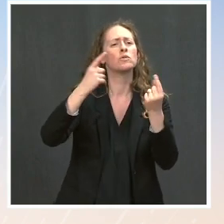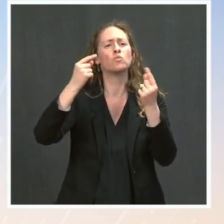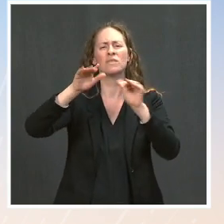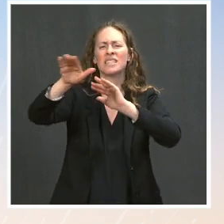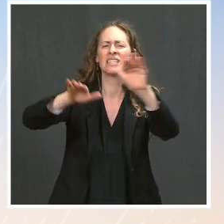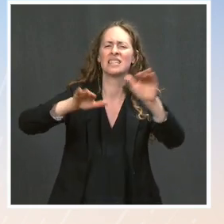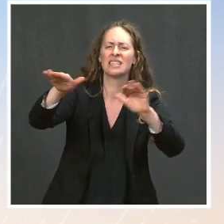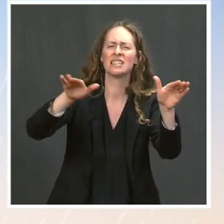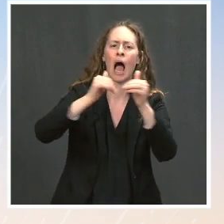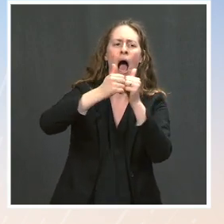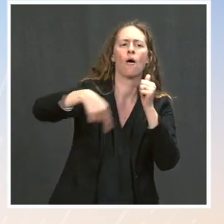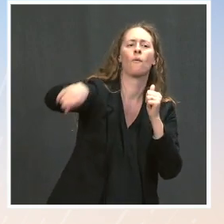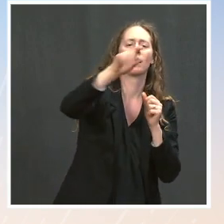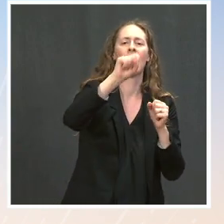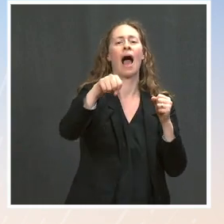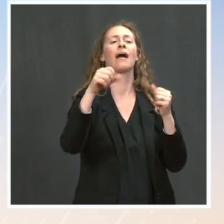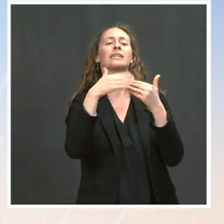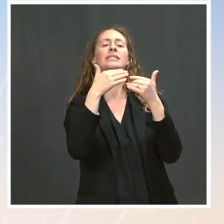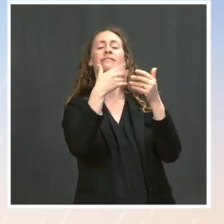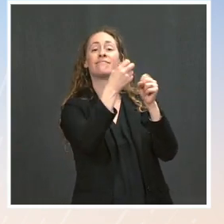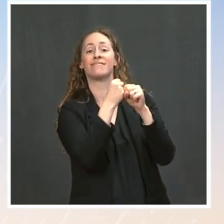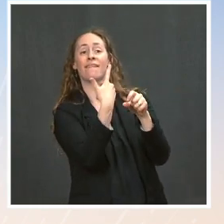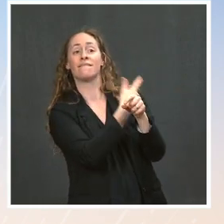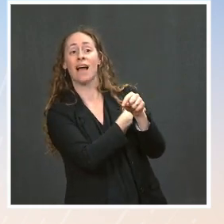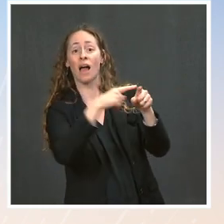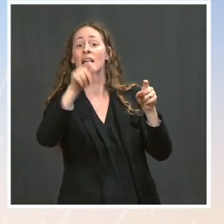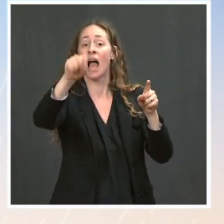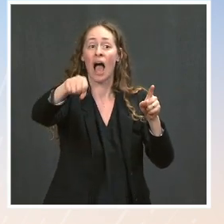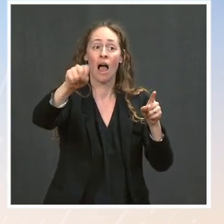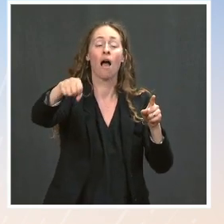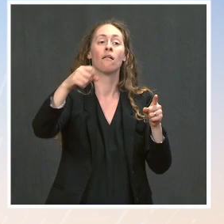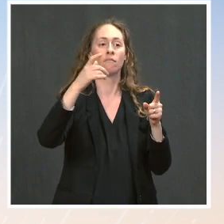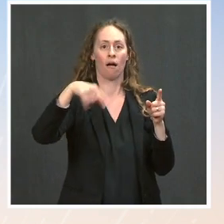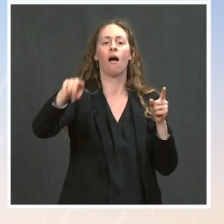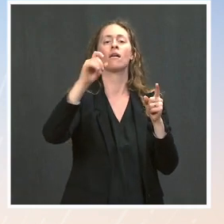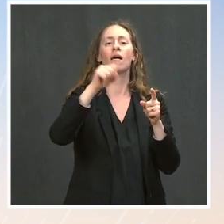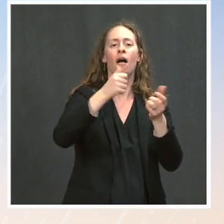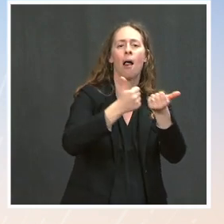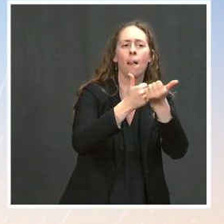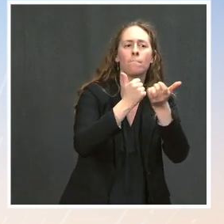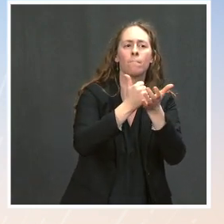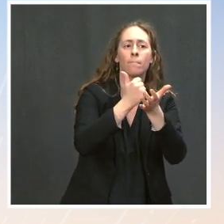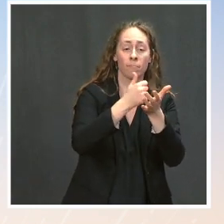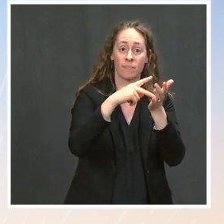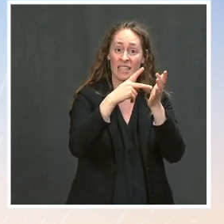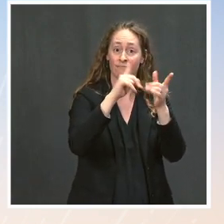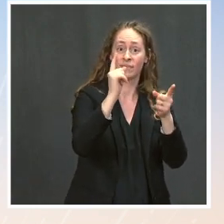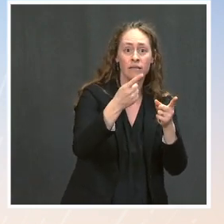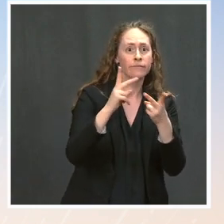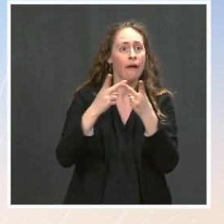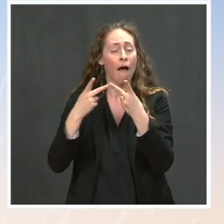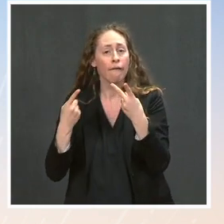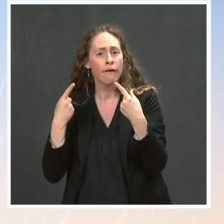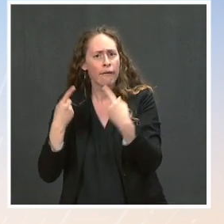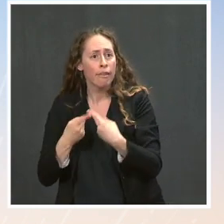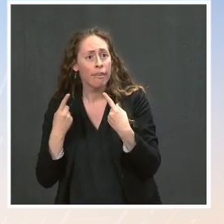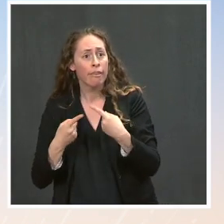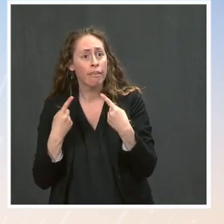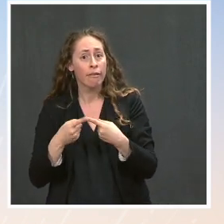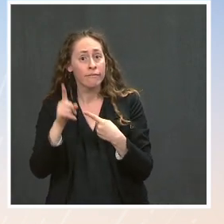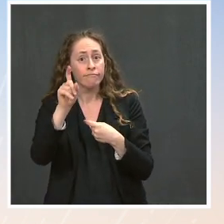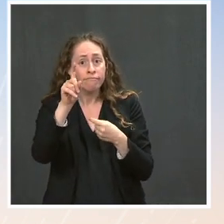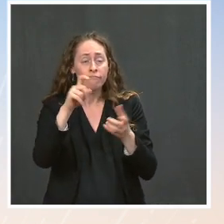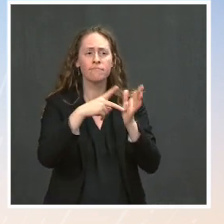applies to people who have not yet received their first dose, but also applies to people getting their second dose. So partnering with doctor's offices, setting up walk-up